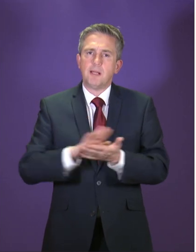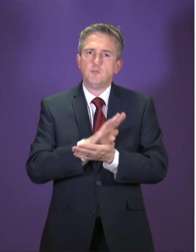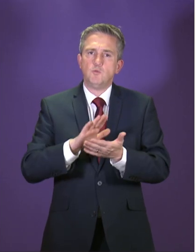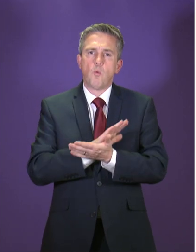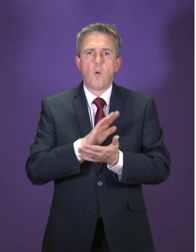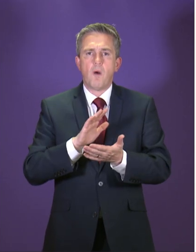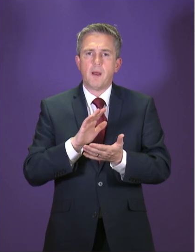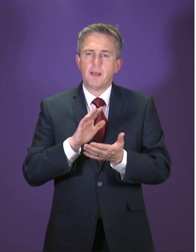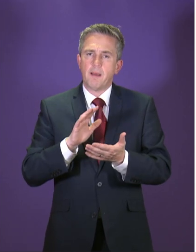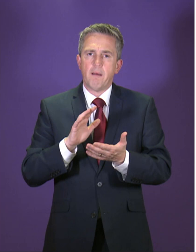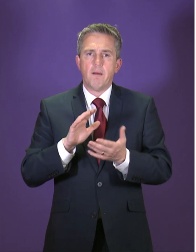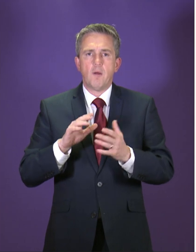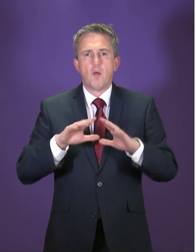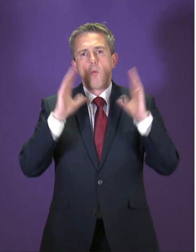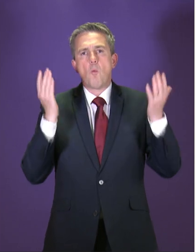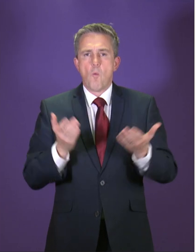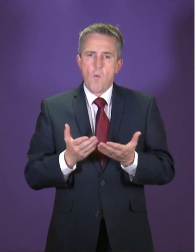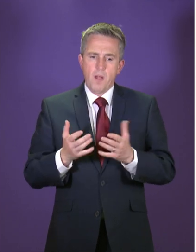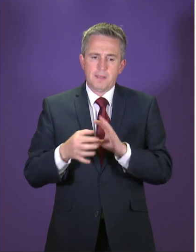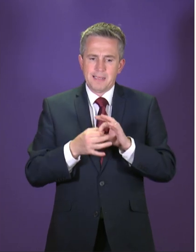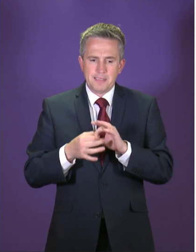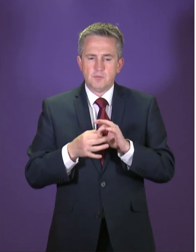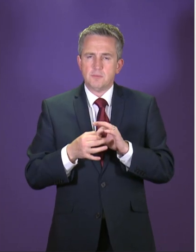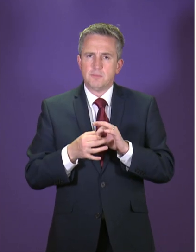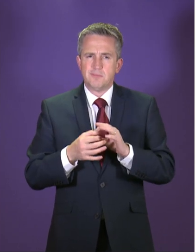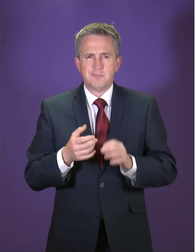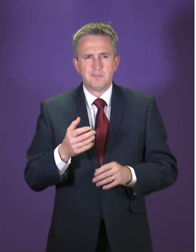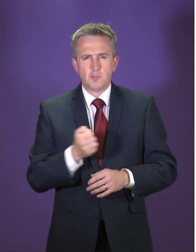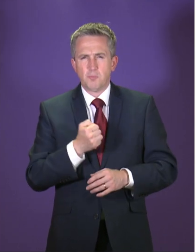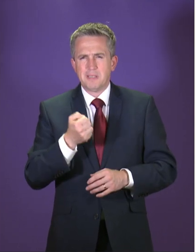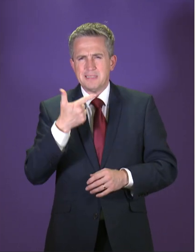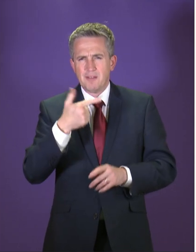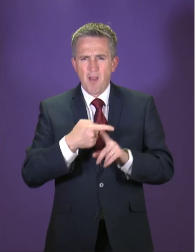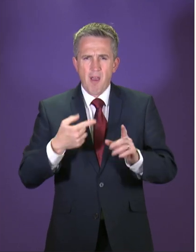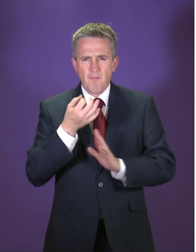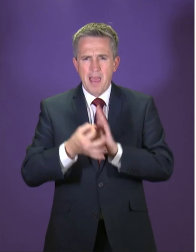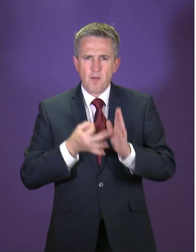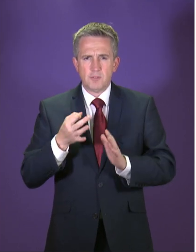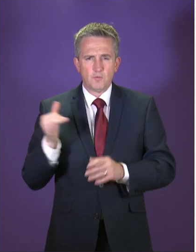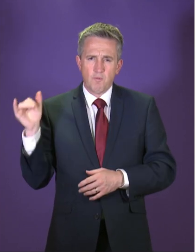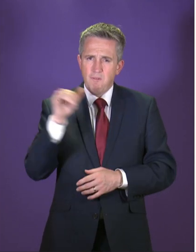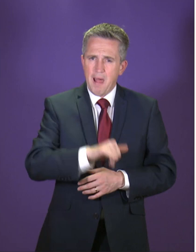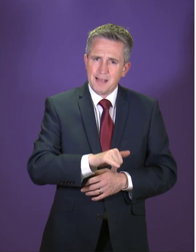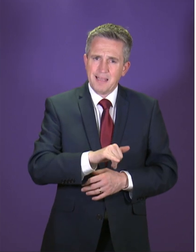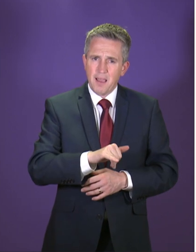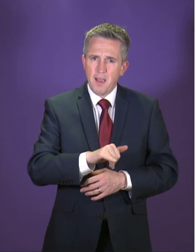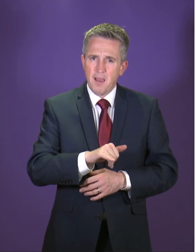not looked at? It took me close to almost 7.5 hours to be here from Ghana,